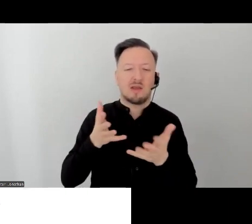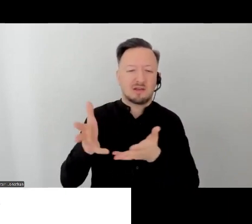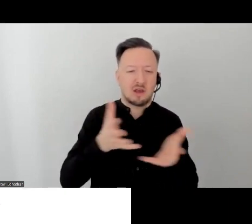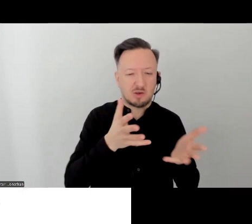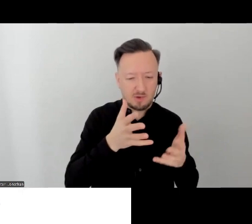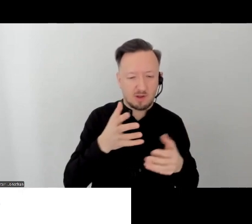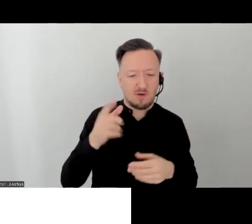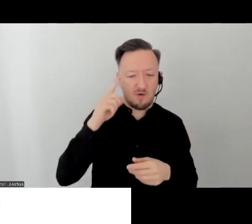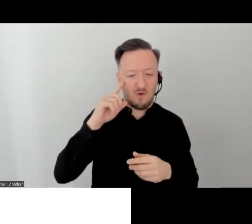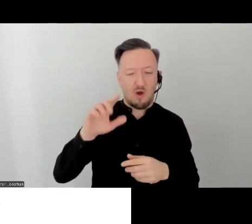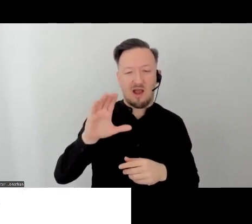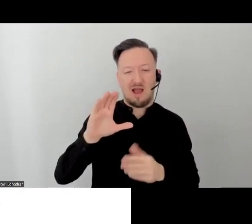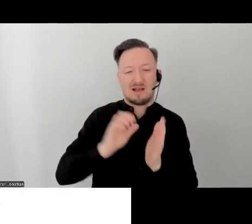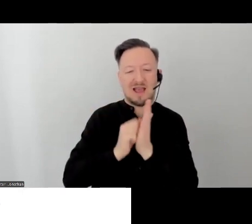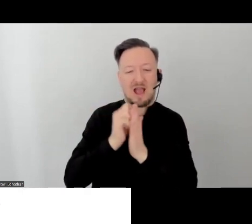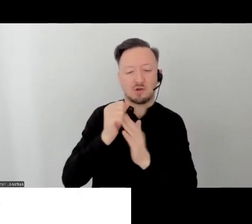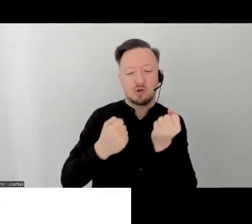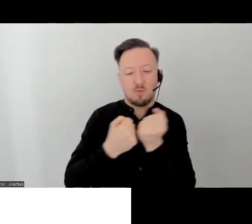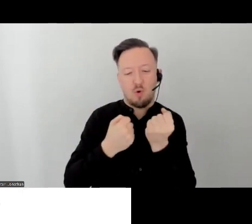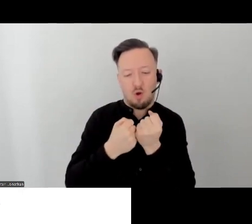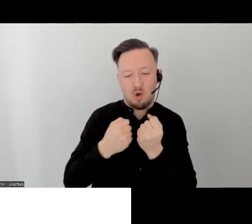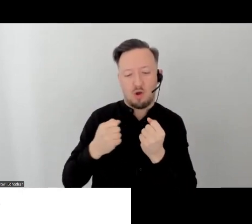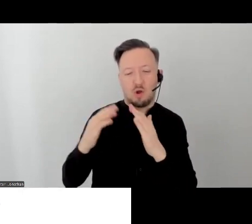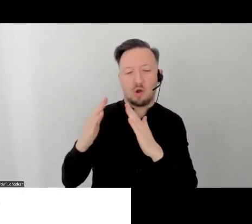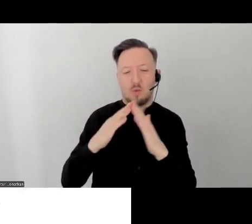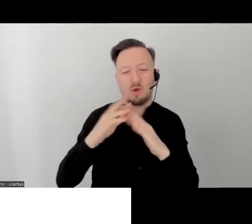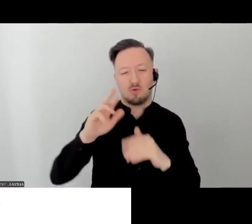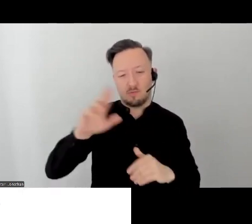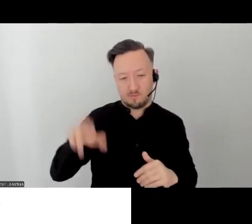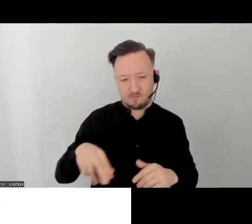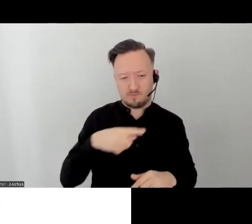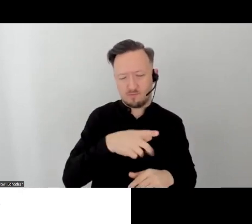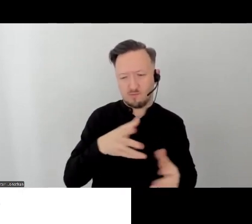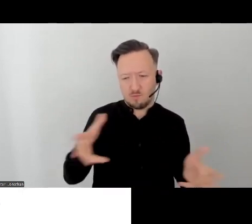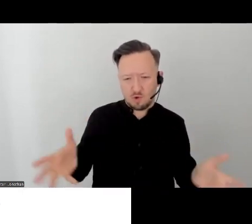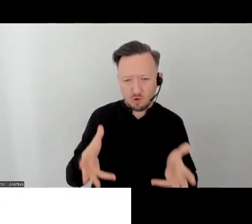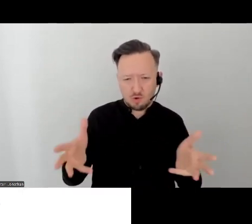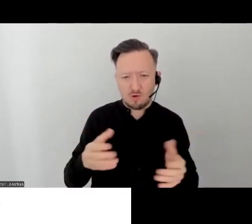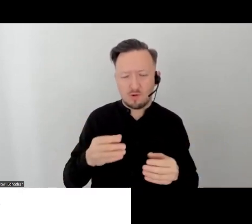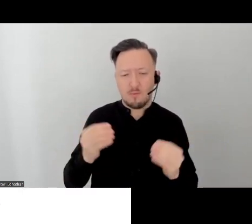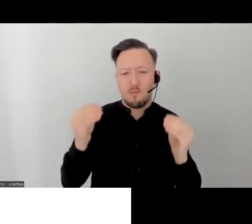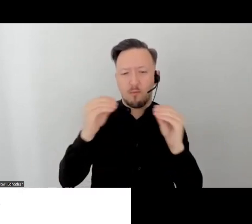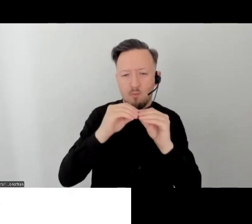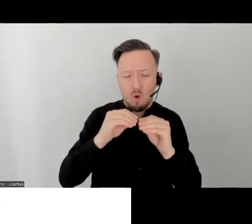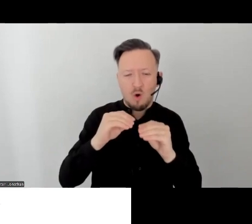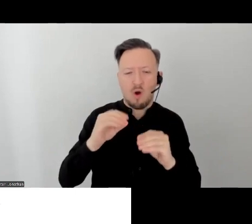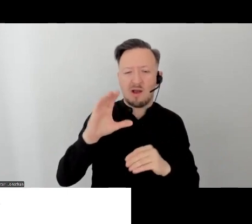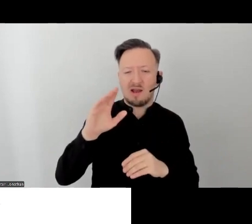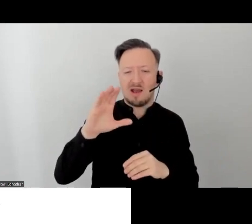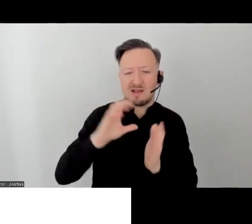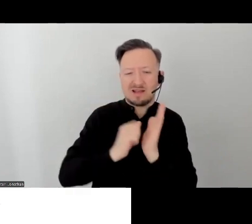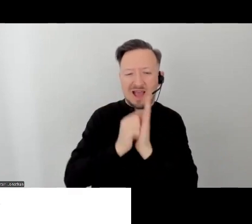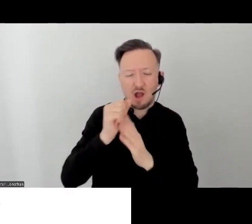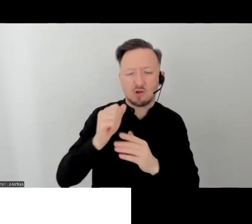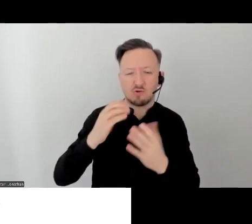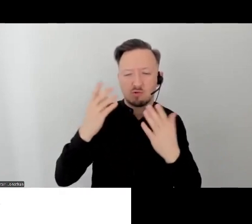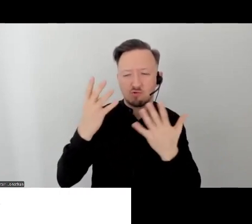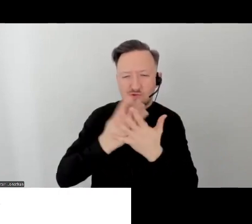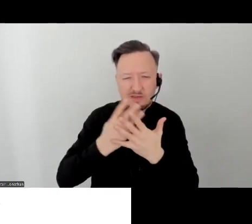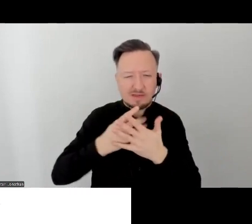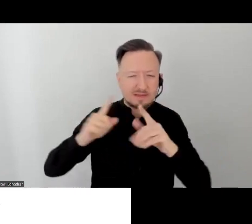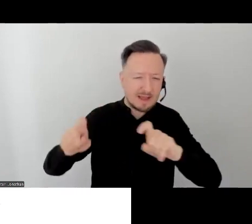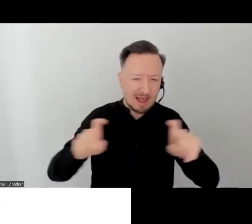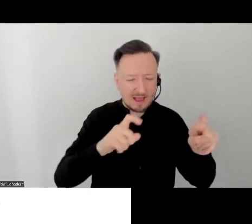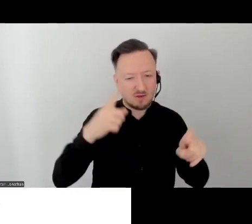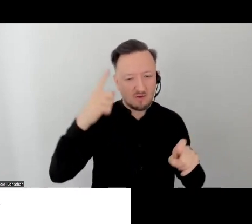Community Rochester, Don works to promote cancer screenings within communities of color and rural areas. His work is